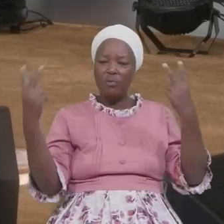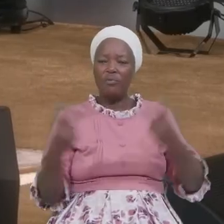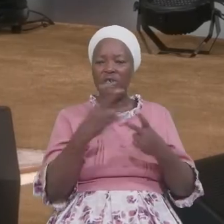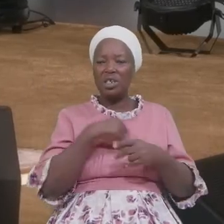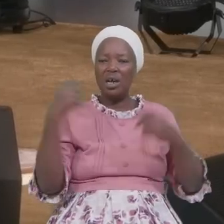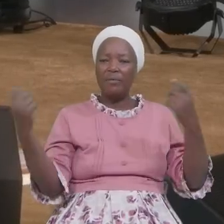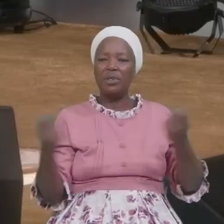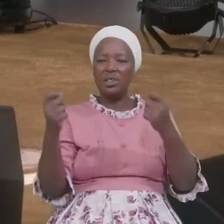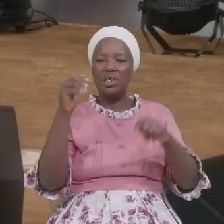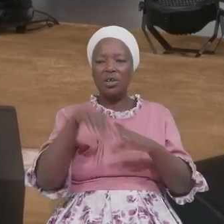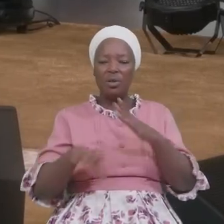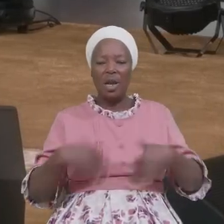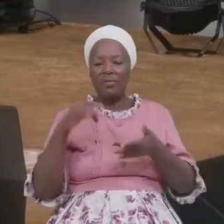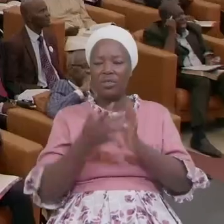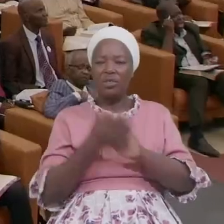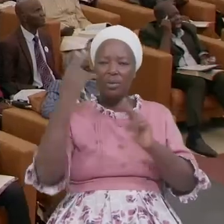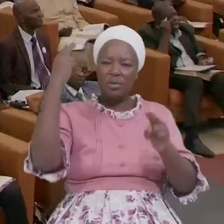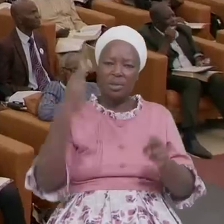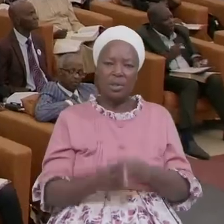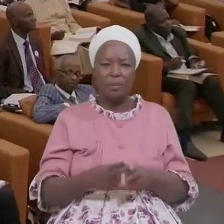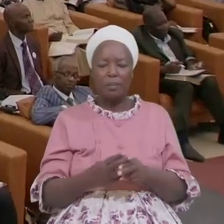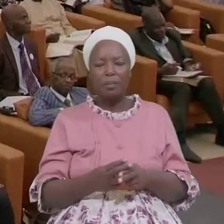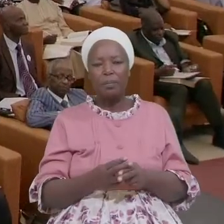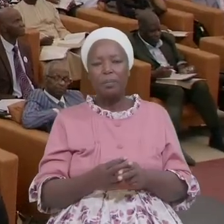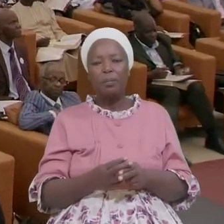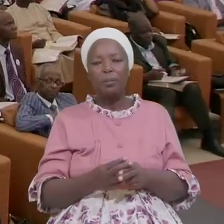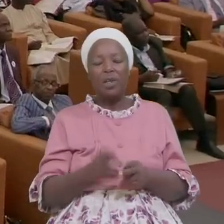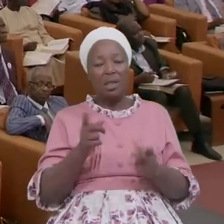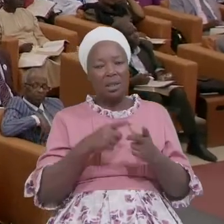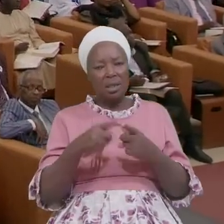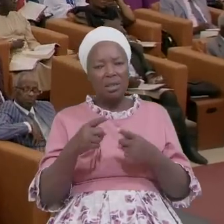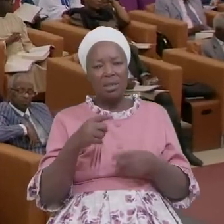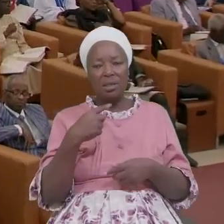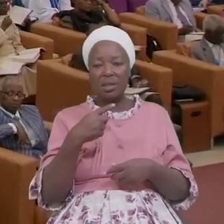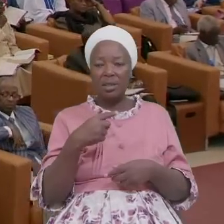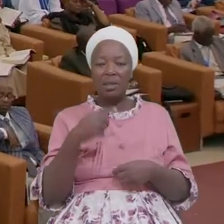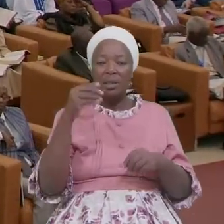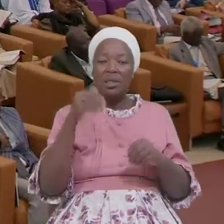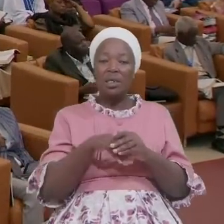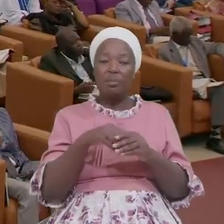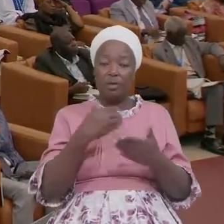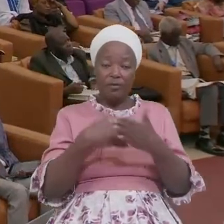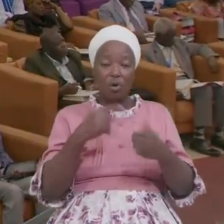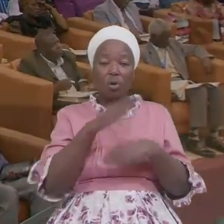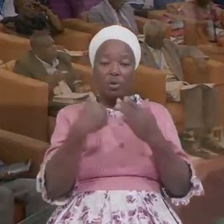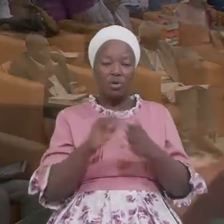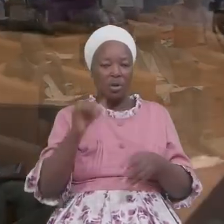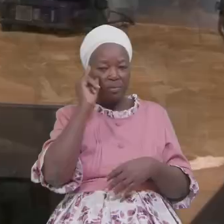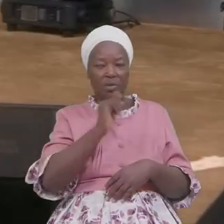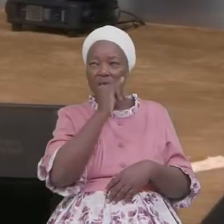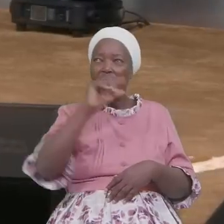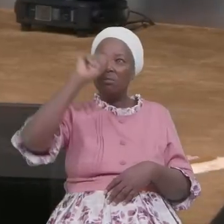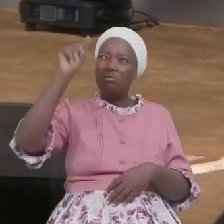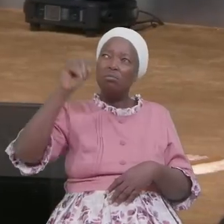your life in Jesus' name. And so he said, in the sight of Israel, son, stand